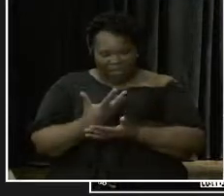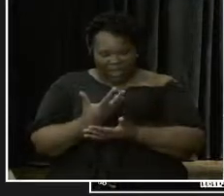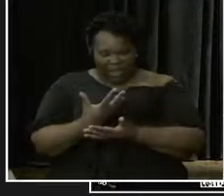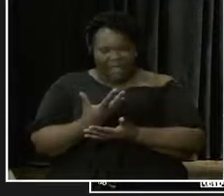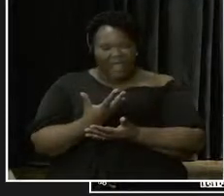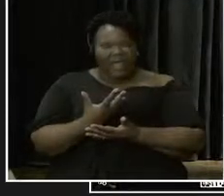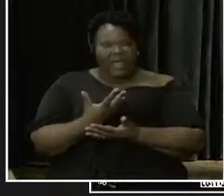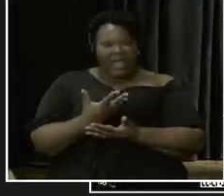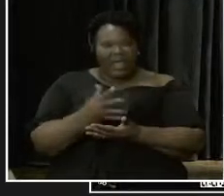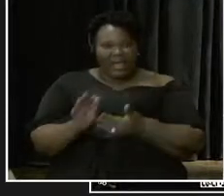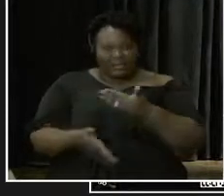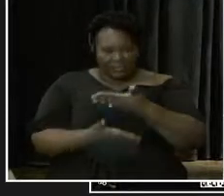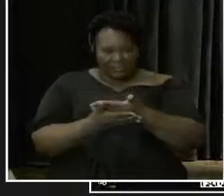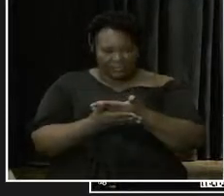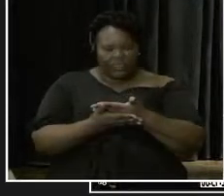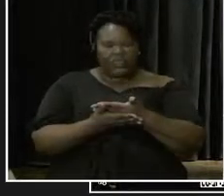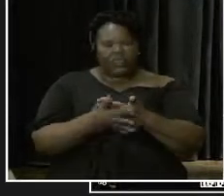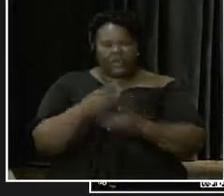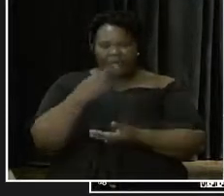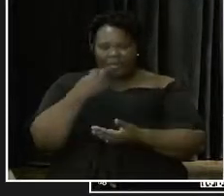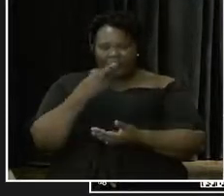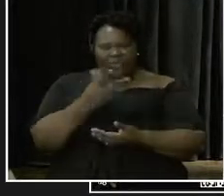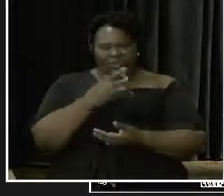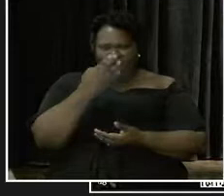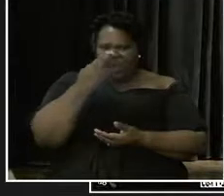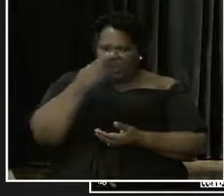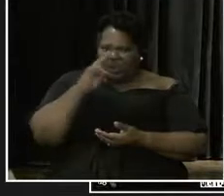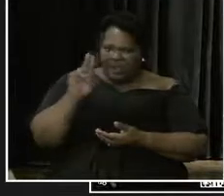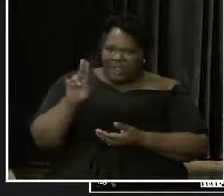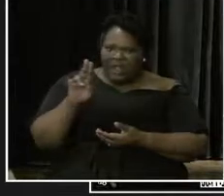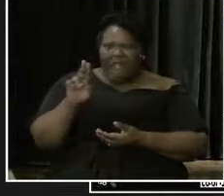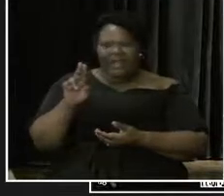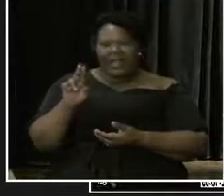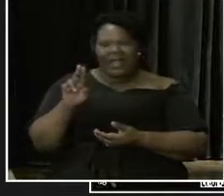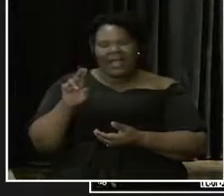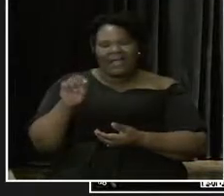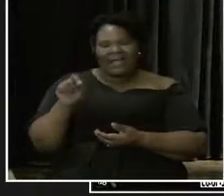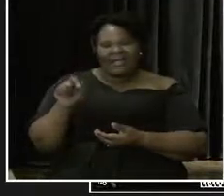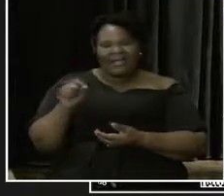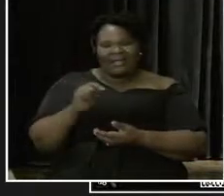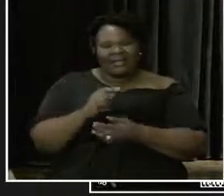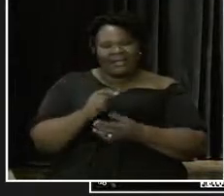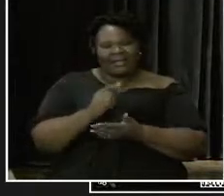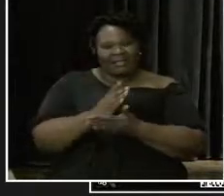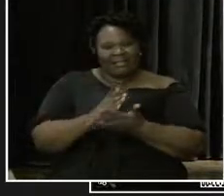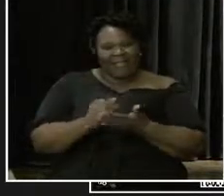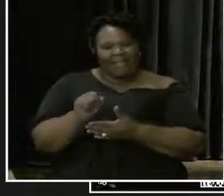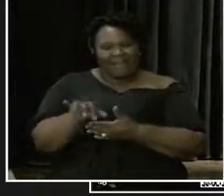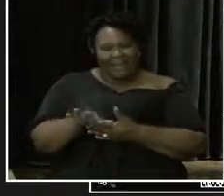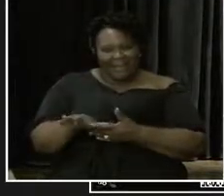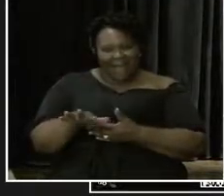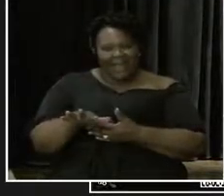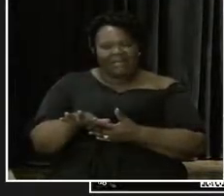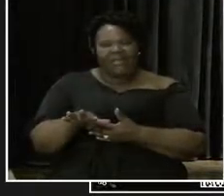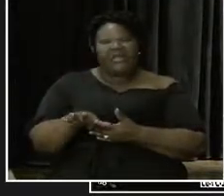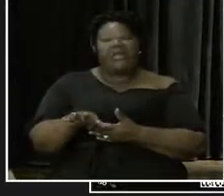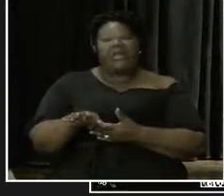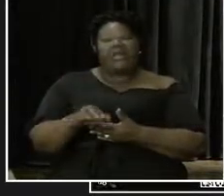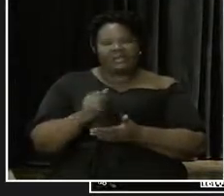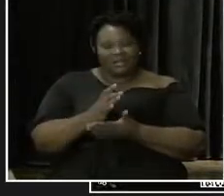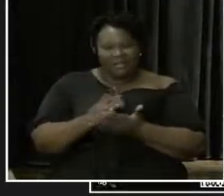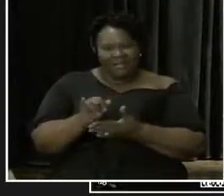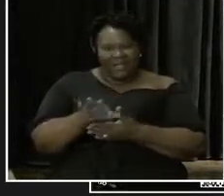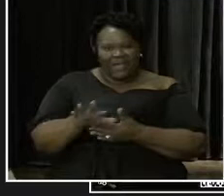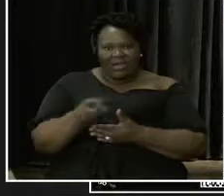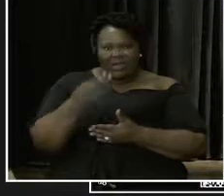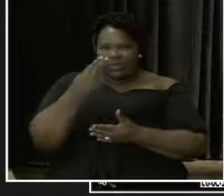You can't say we are ignoring some of the station in certain areas when the report also includes the very same area and you are saying we are